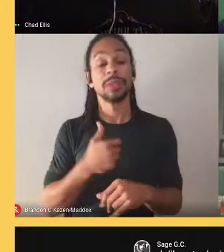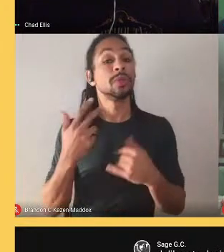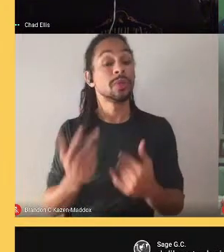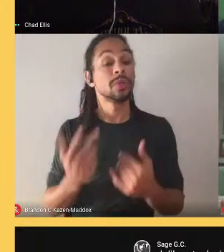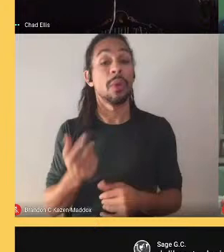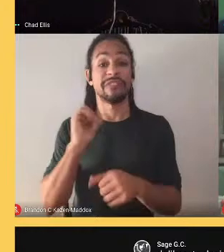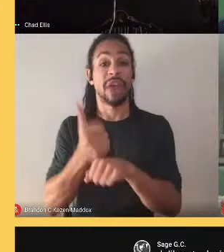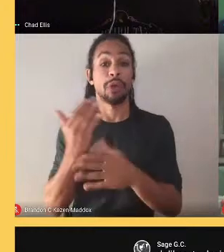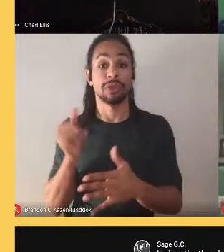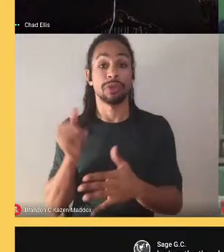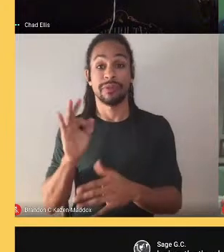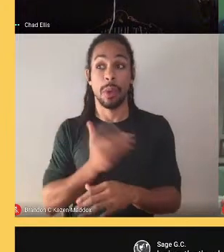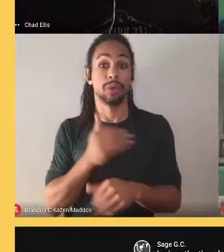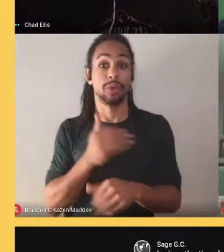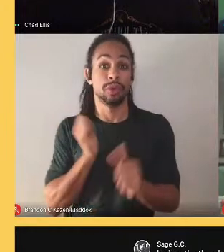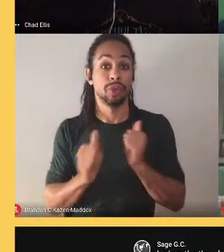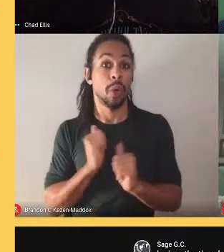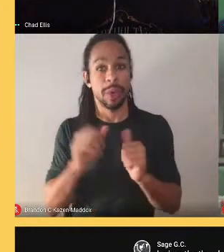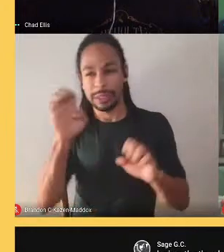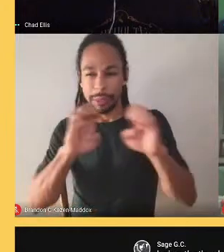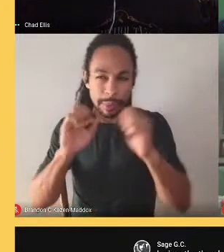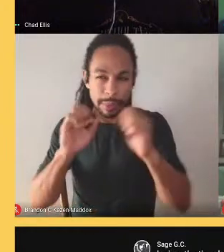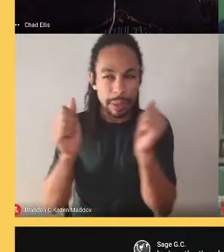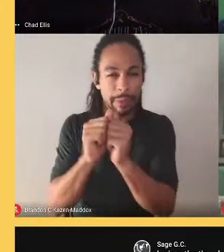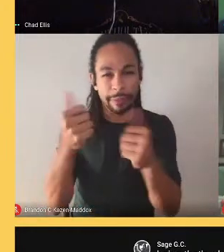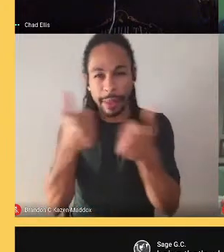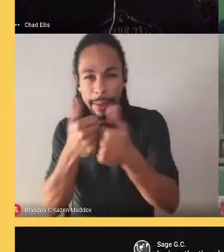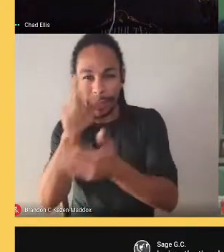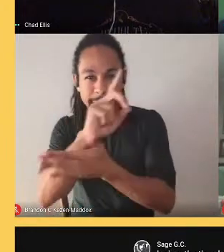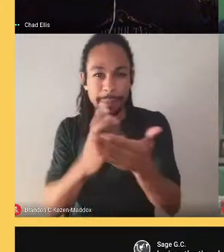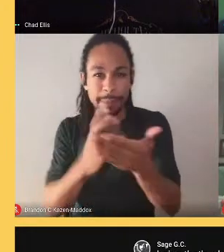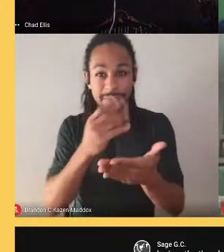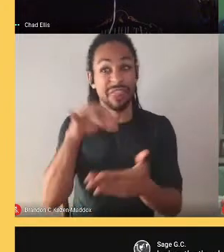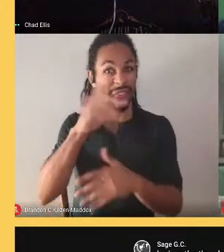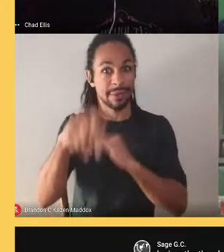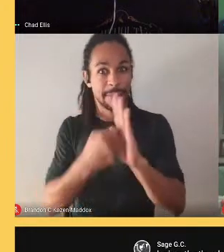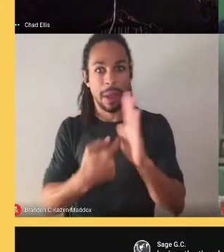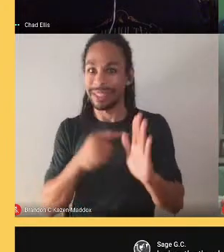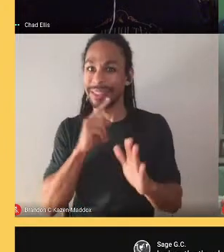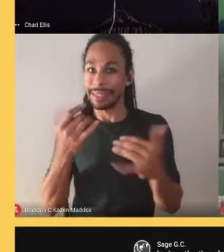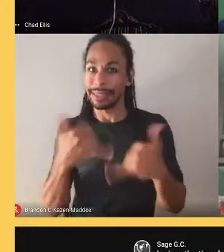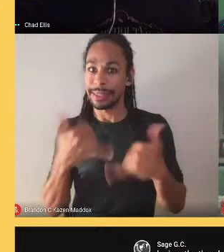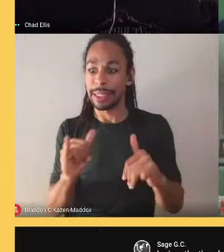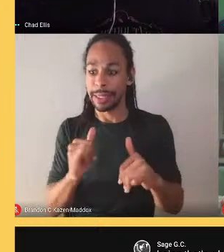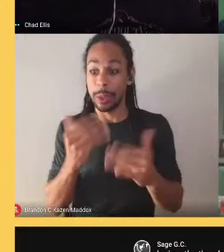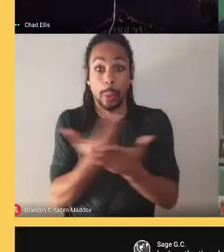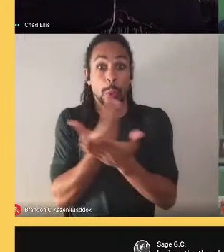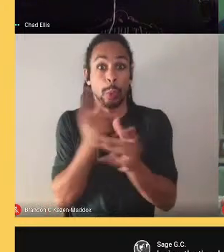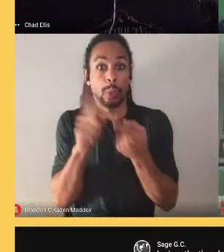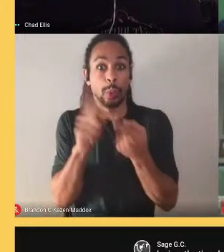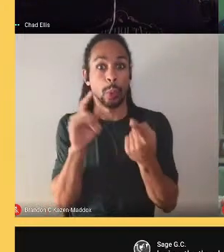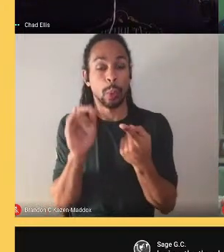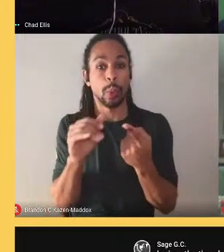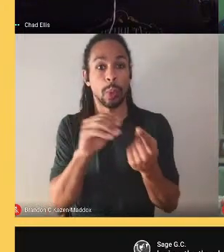time, I was still pretty new to the medium, both in podcasting and in tabletop